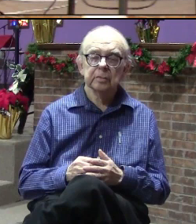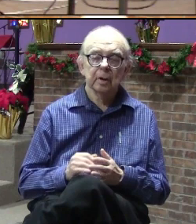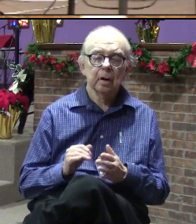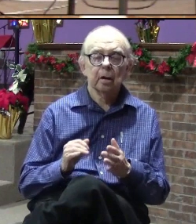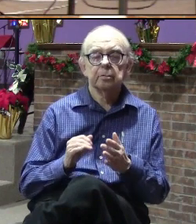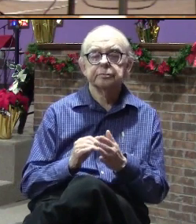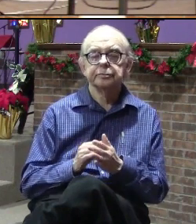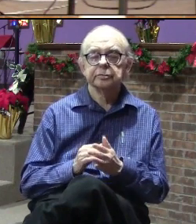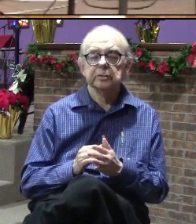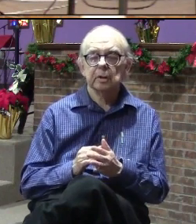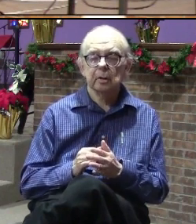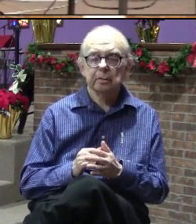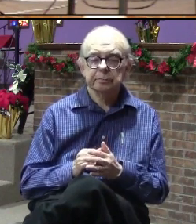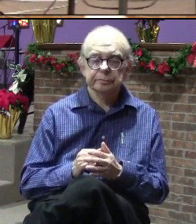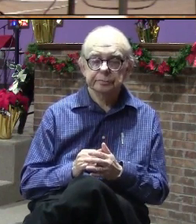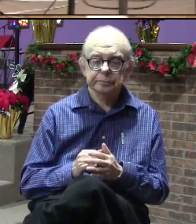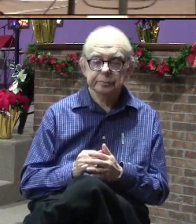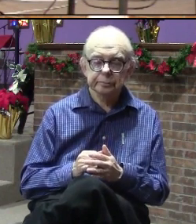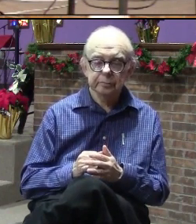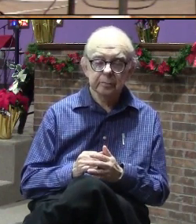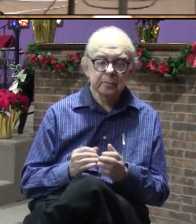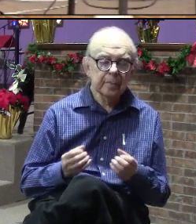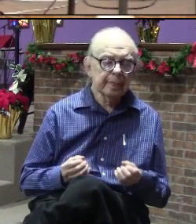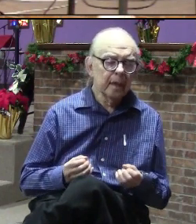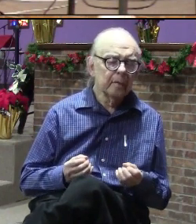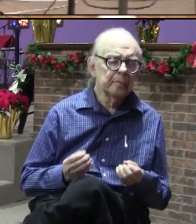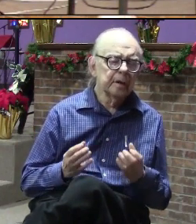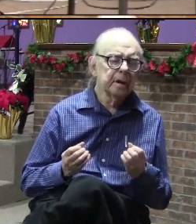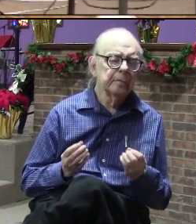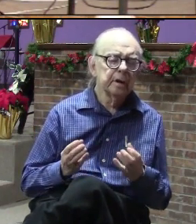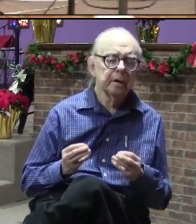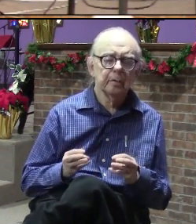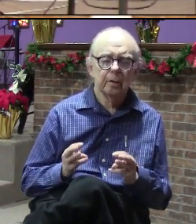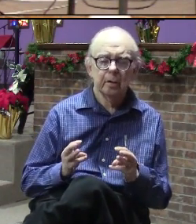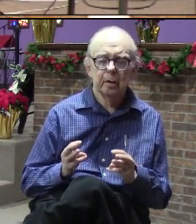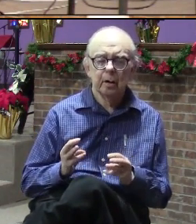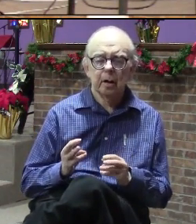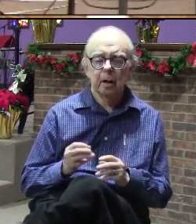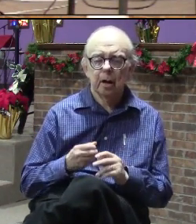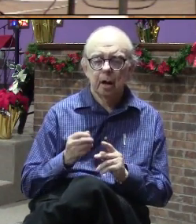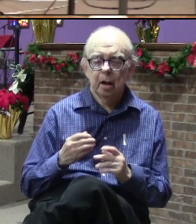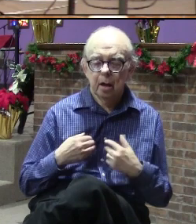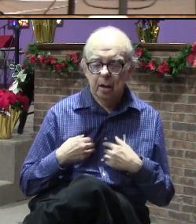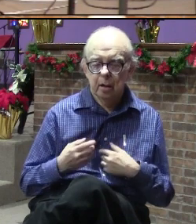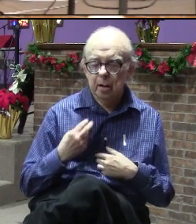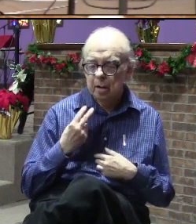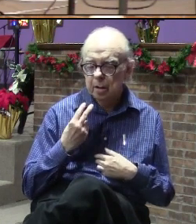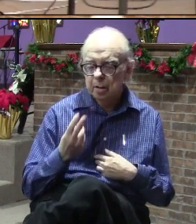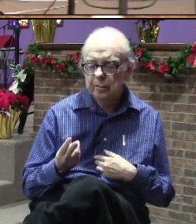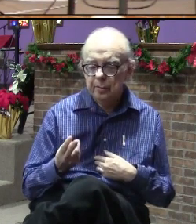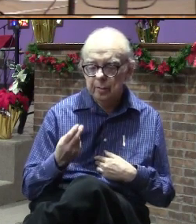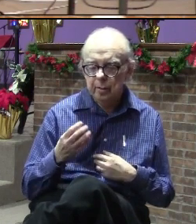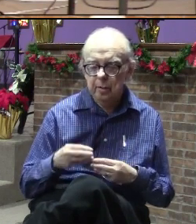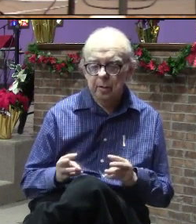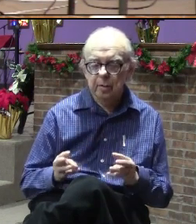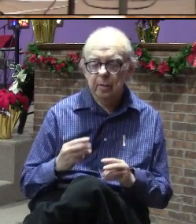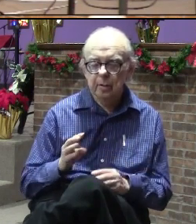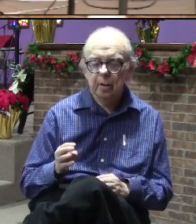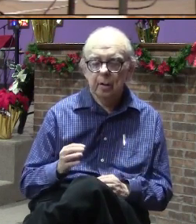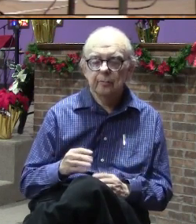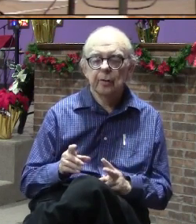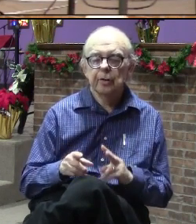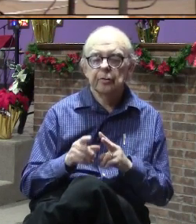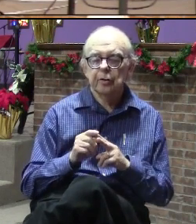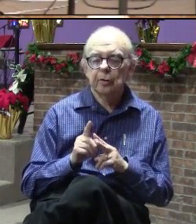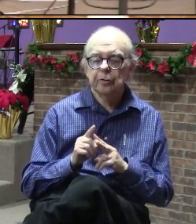that in so many ways, everybody was looking for a way for the Messiah to